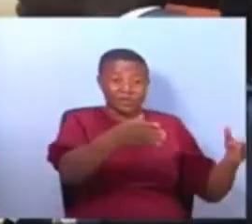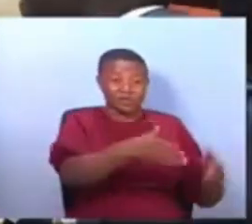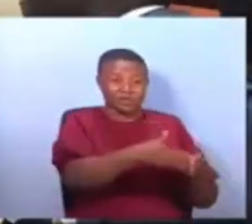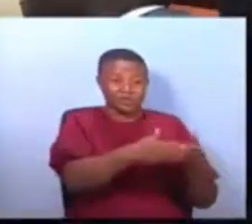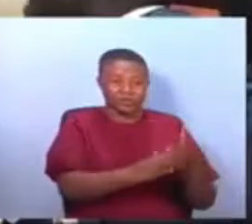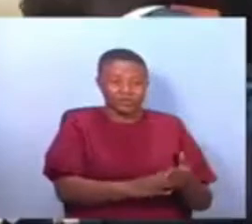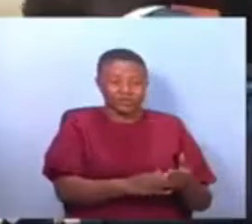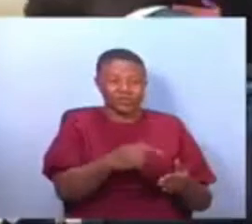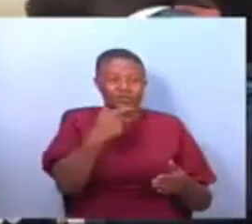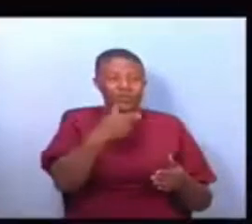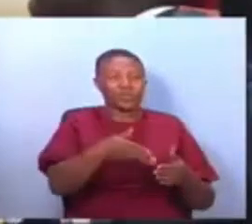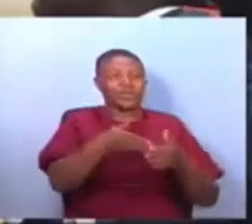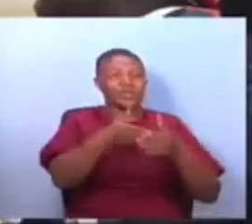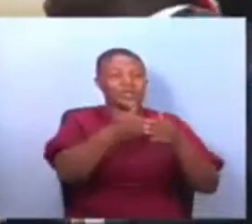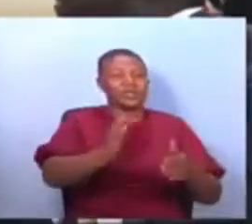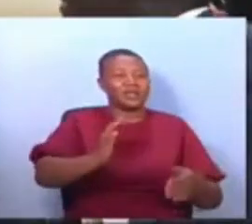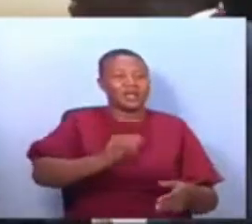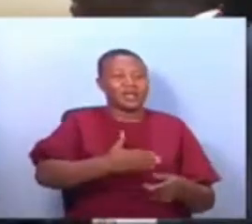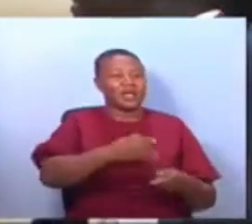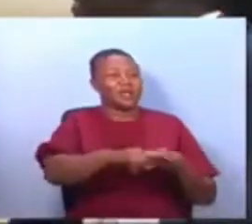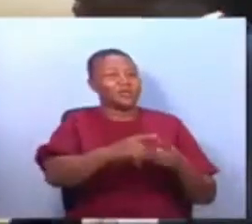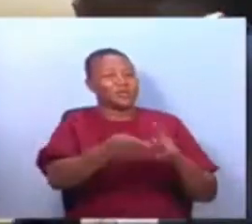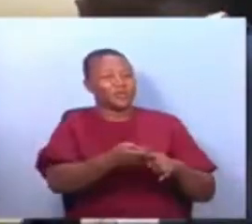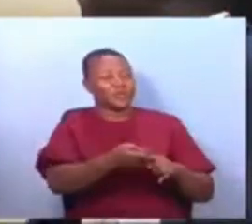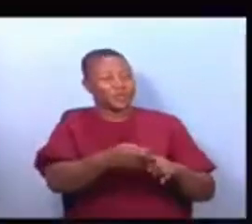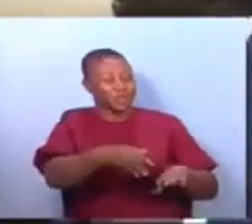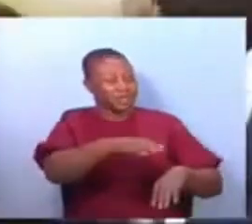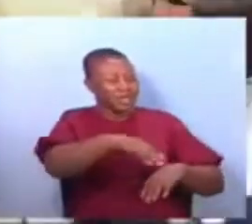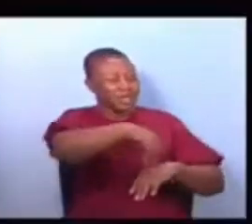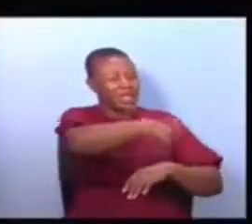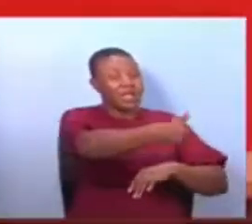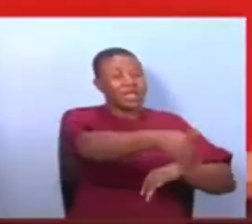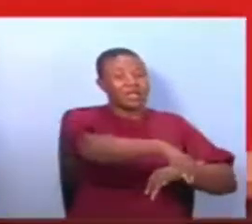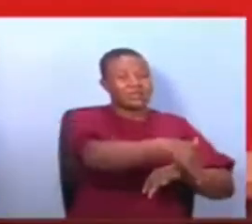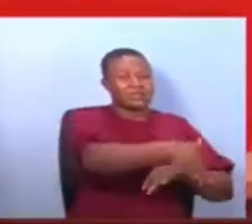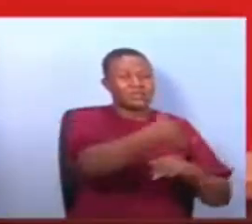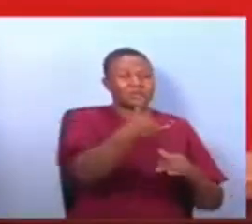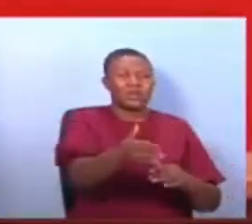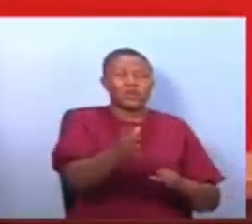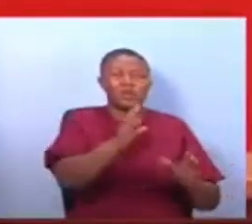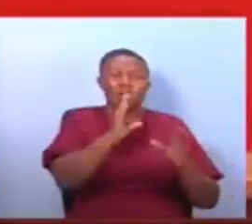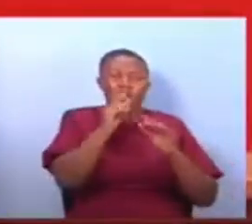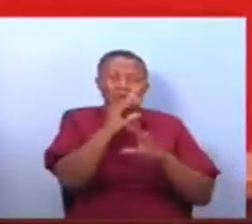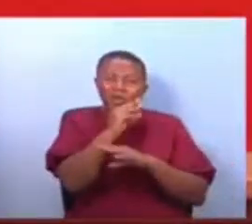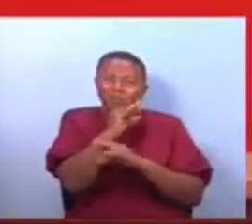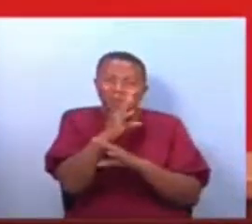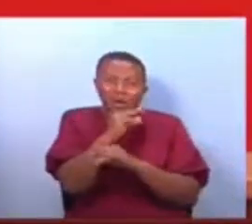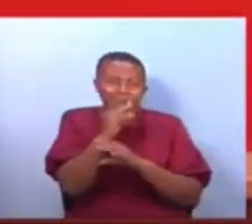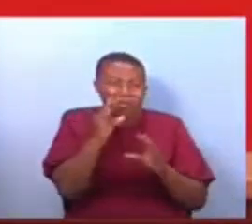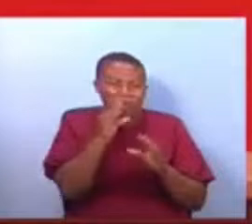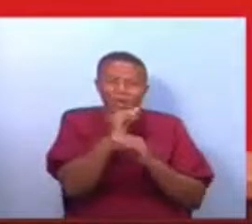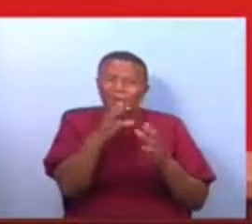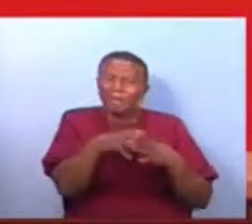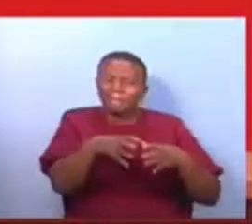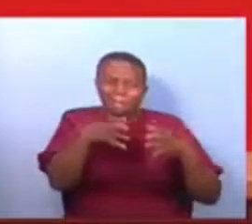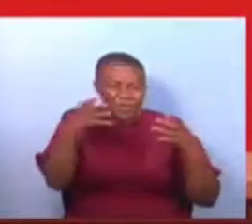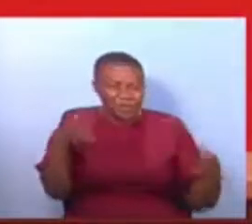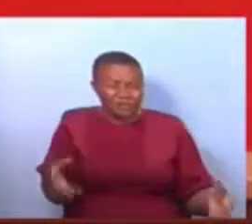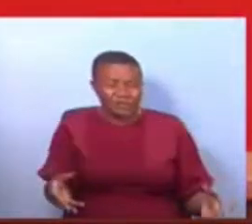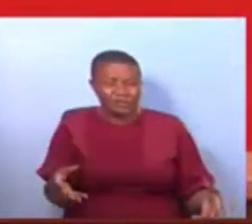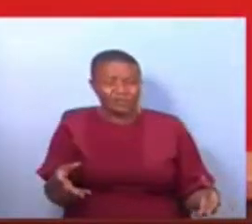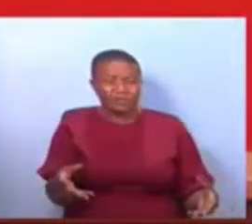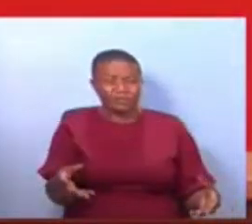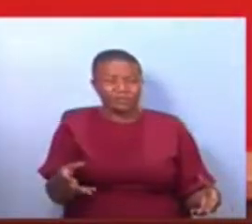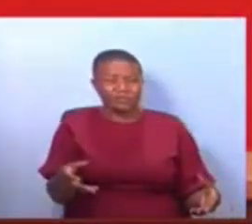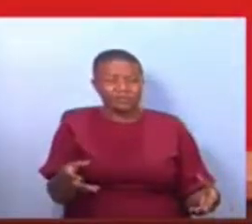friends to that side, has been talking a lot lately. We've been indulging him